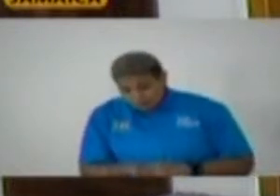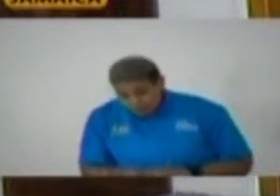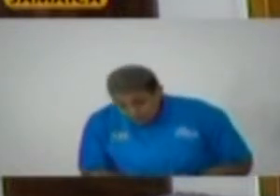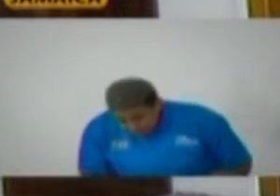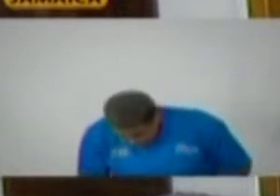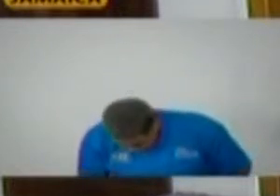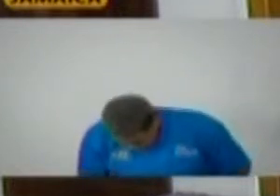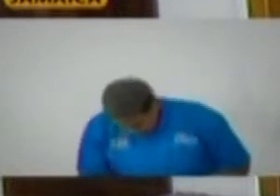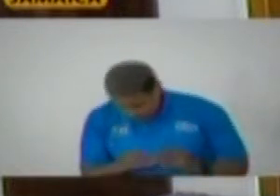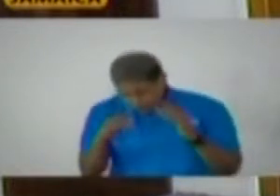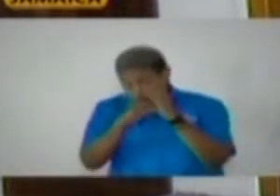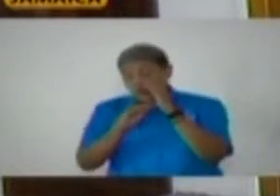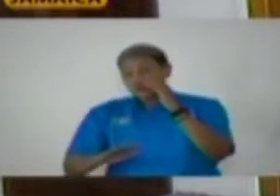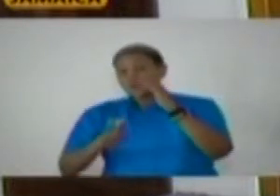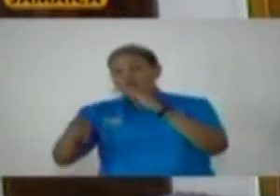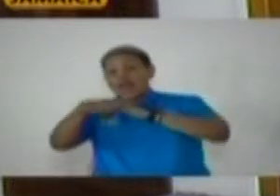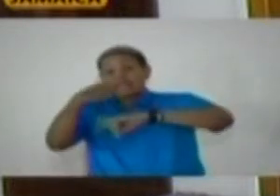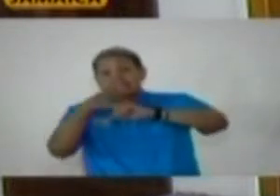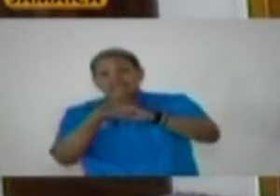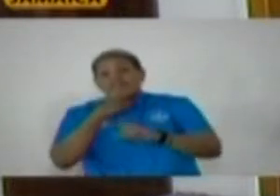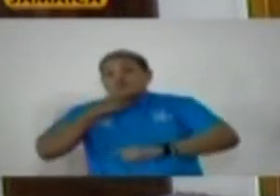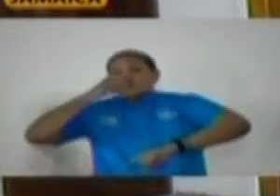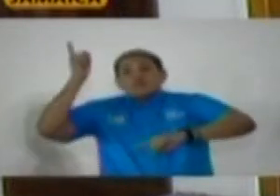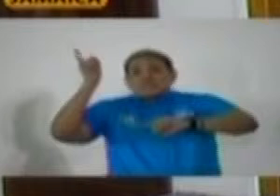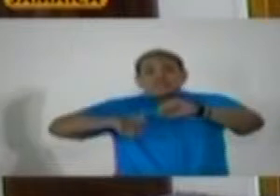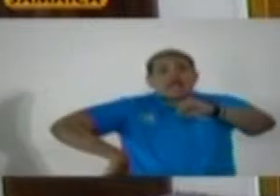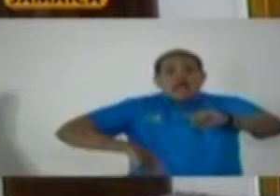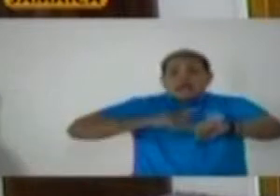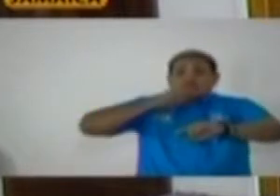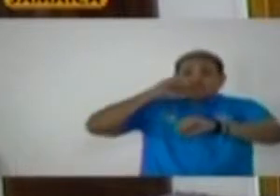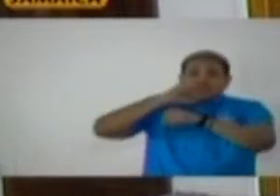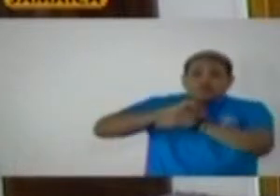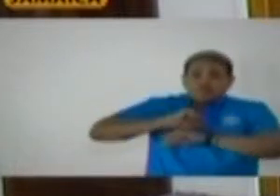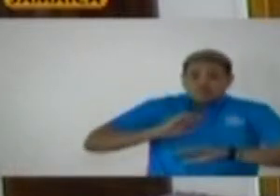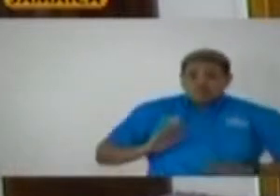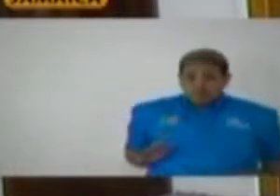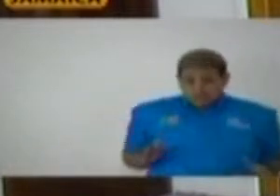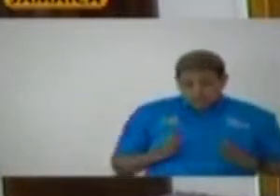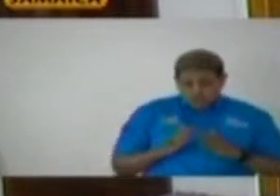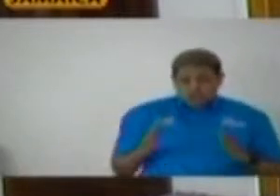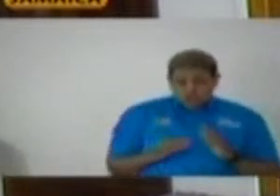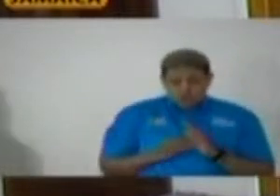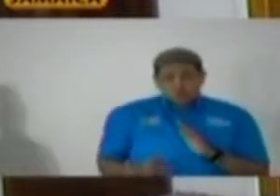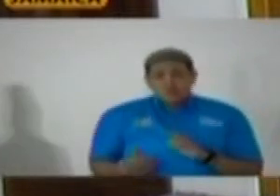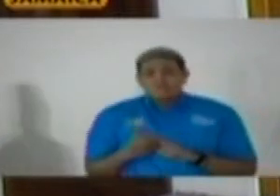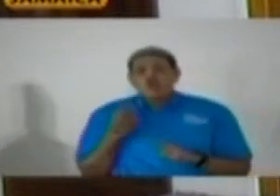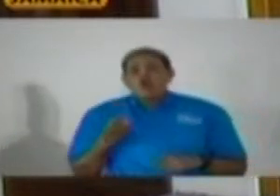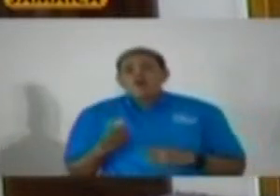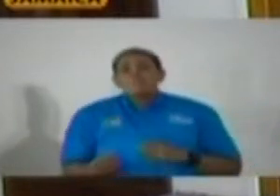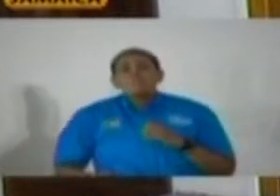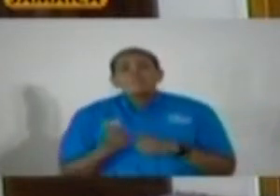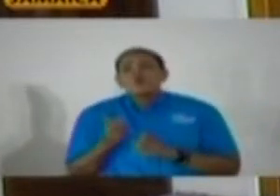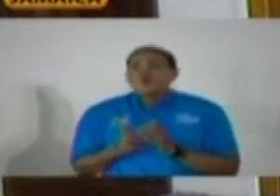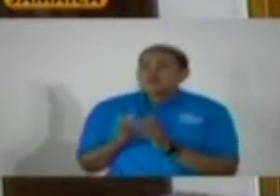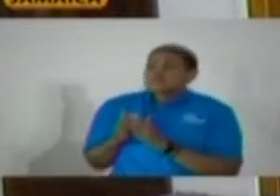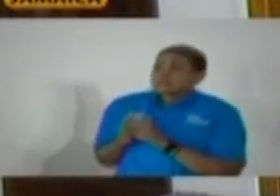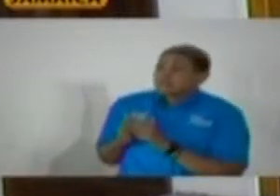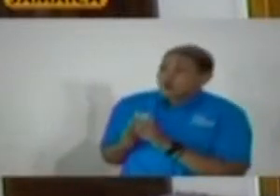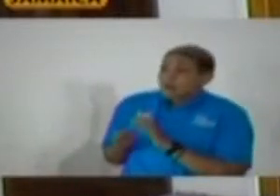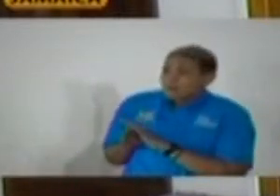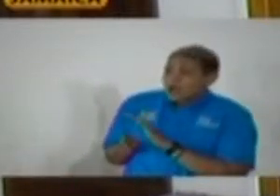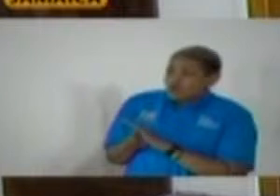The students who can't get a guarantor are generally the students from the most difficult